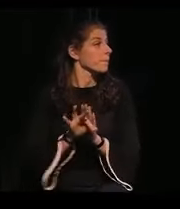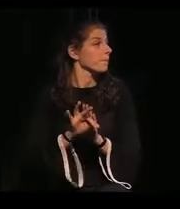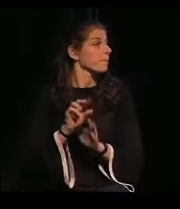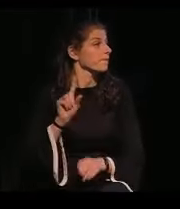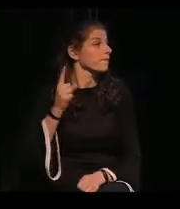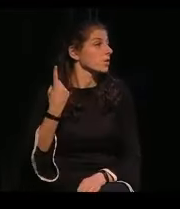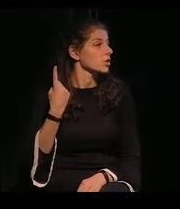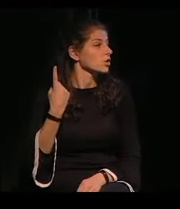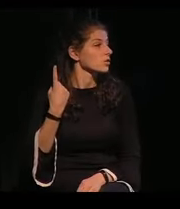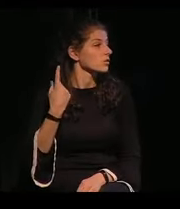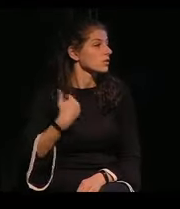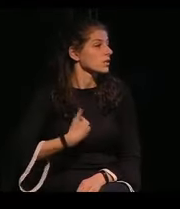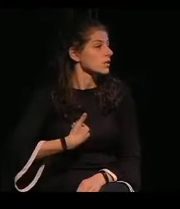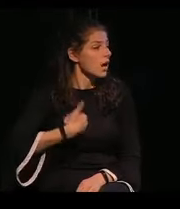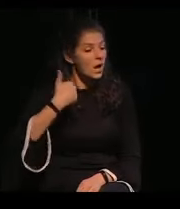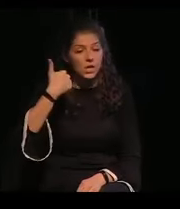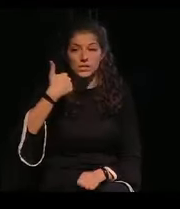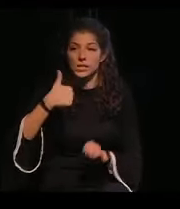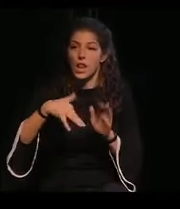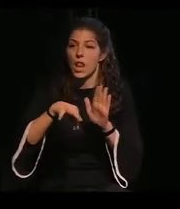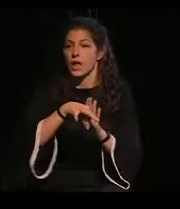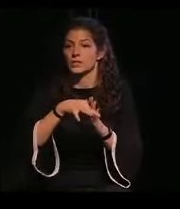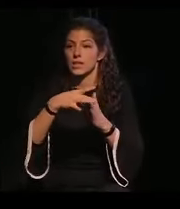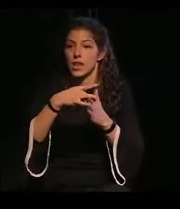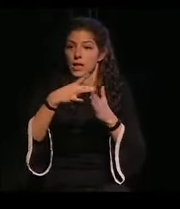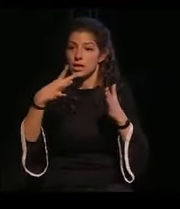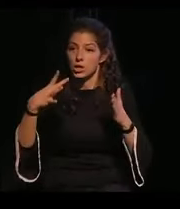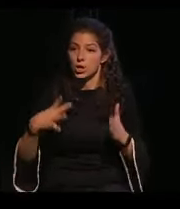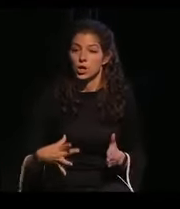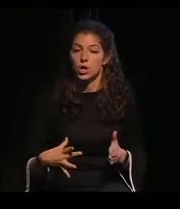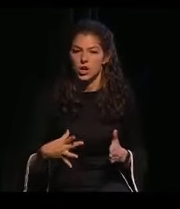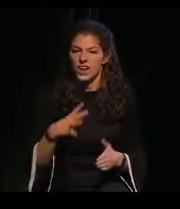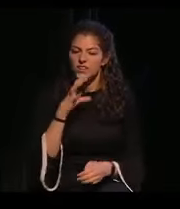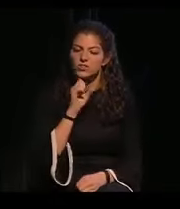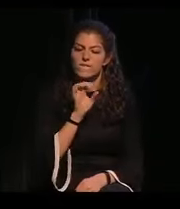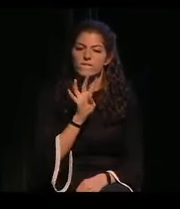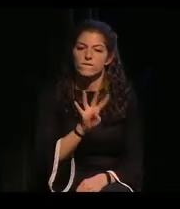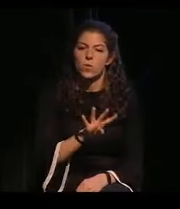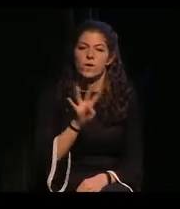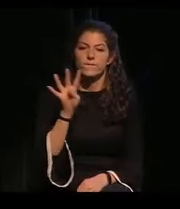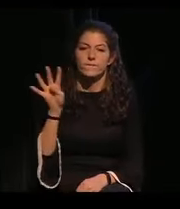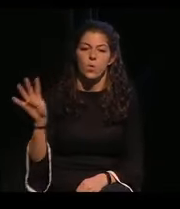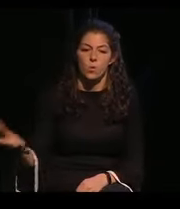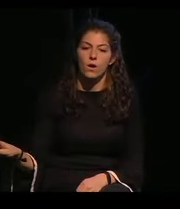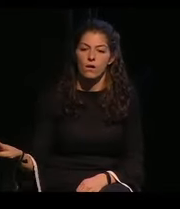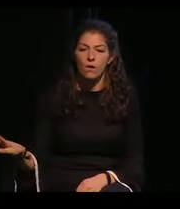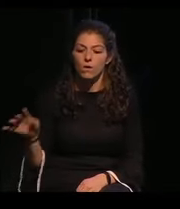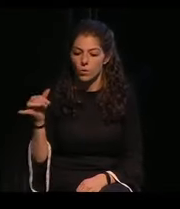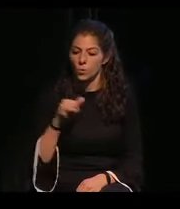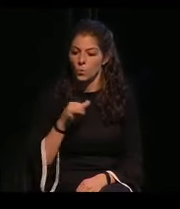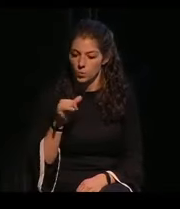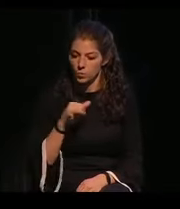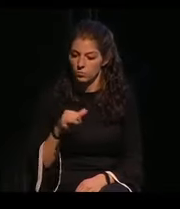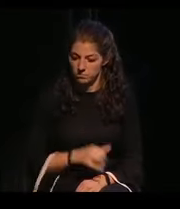first youngest elected leader at the age of 44 in Senegal.